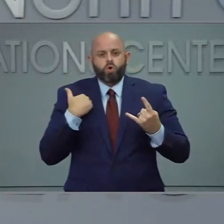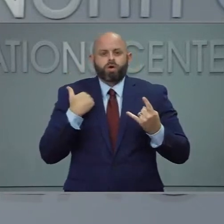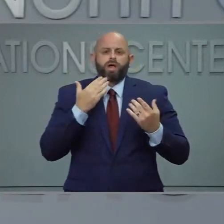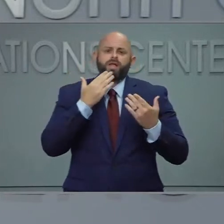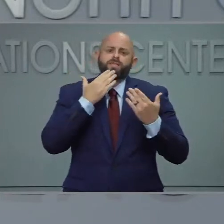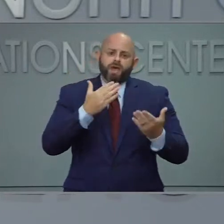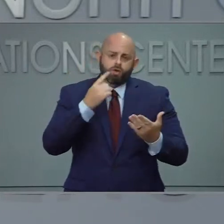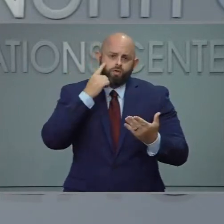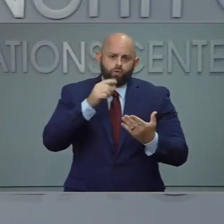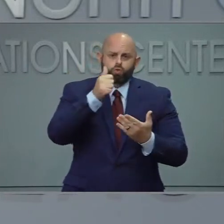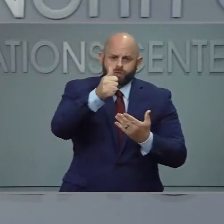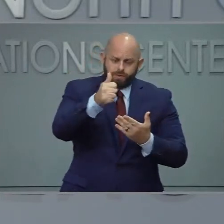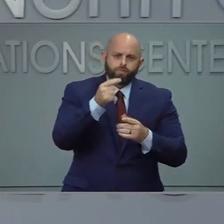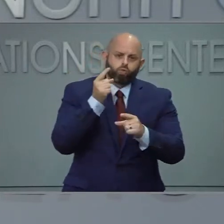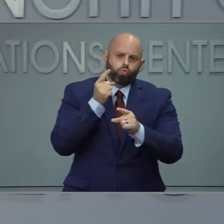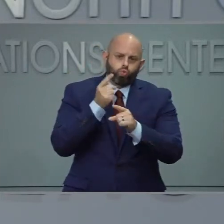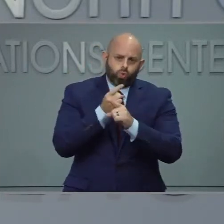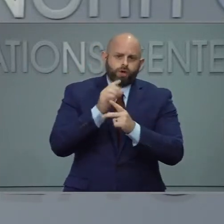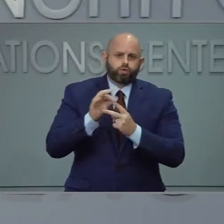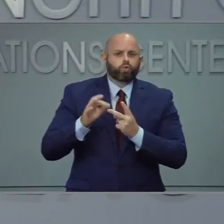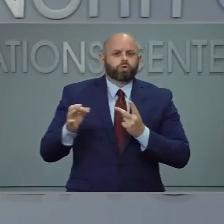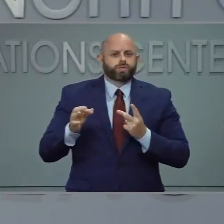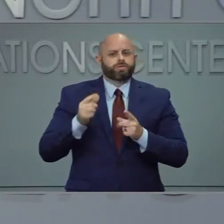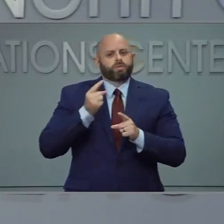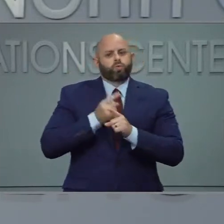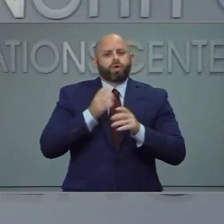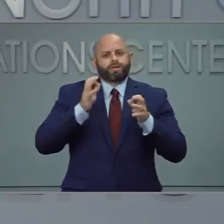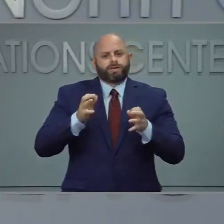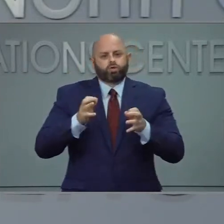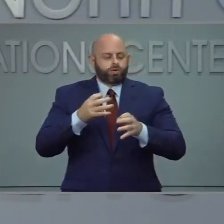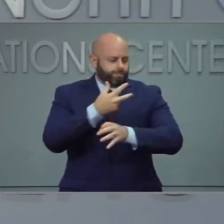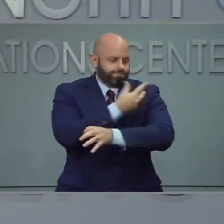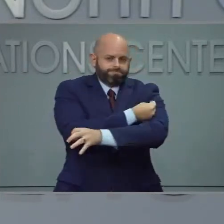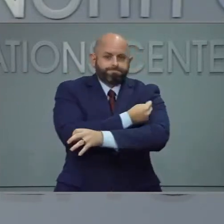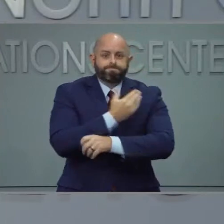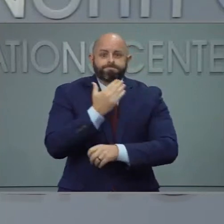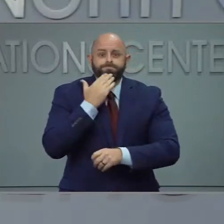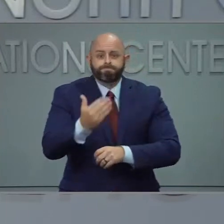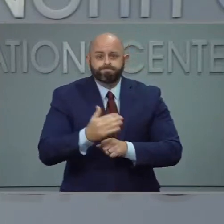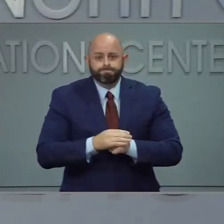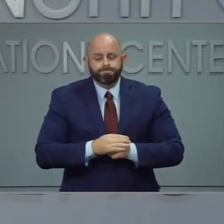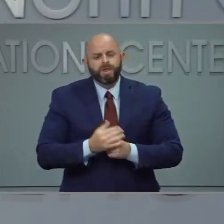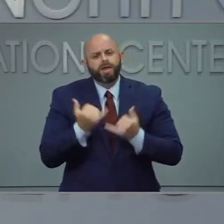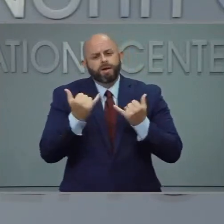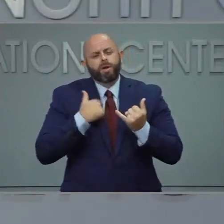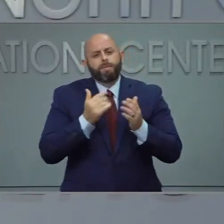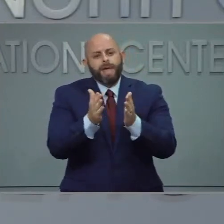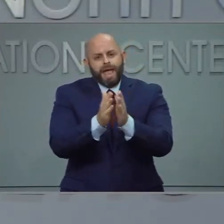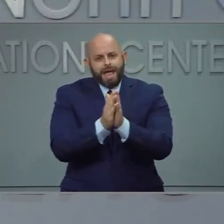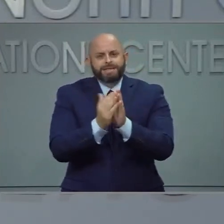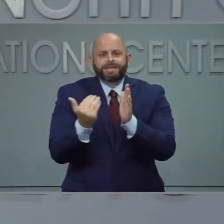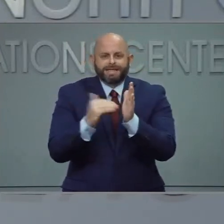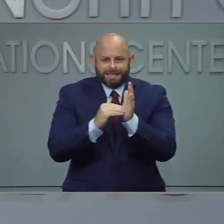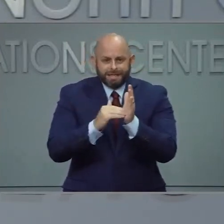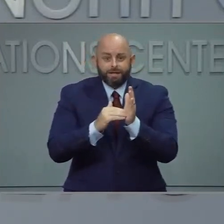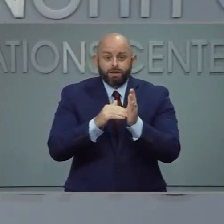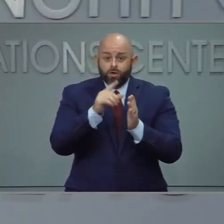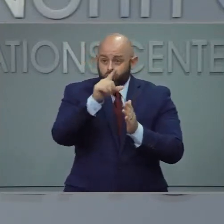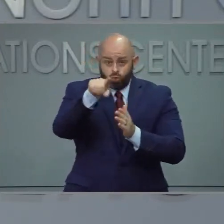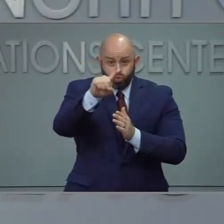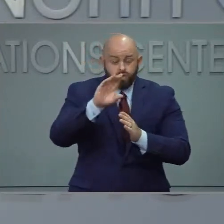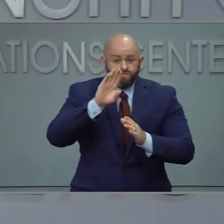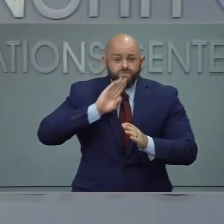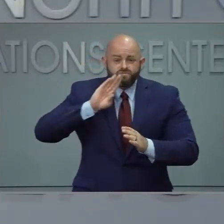thing for yourself and your community. I'd ask you to step up once more and channel that frustration